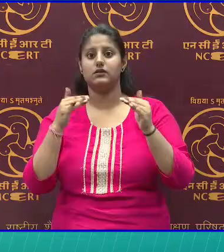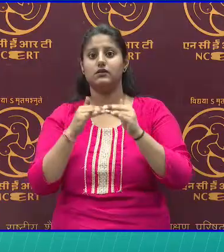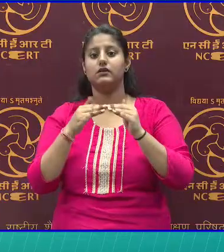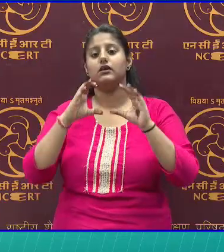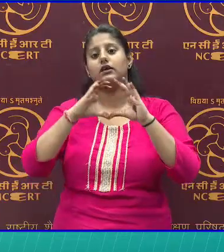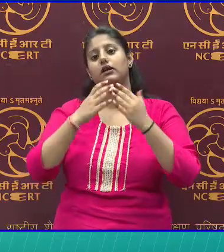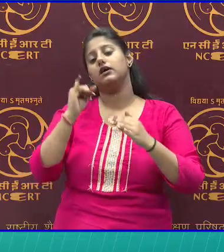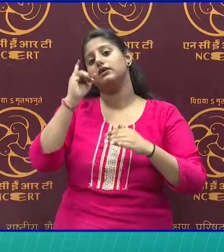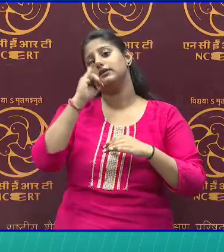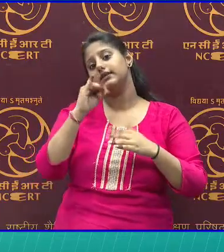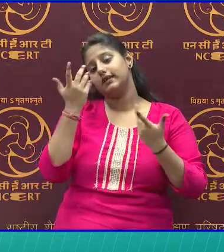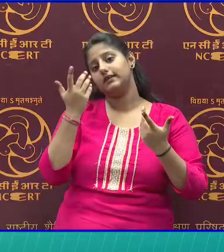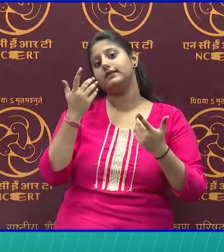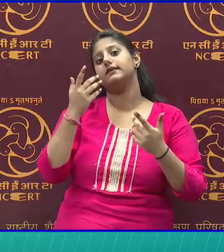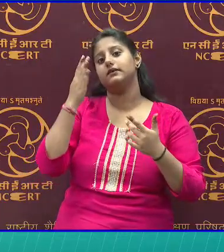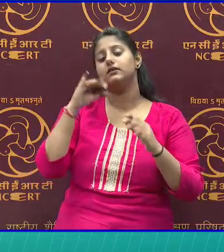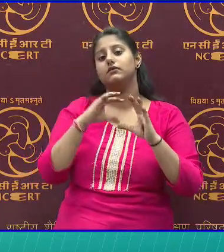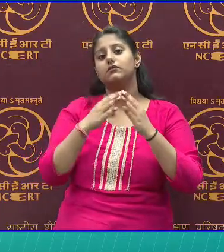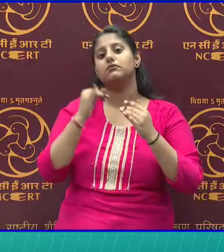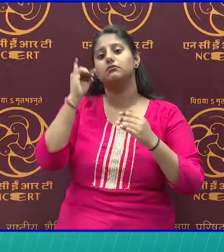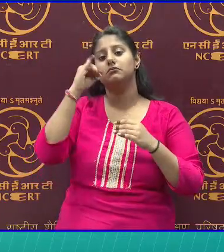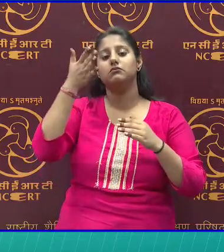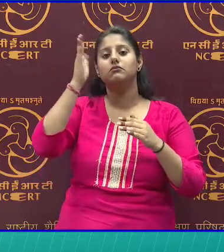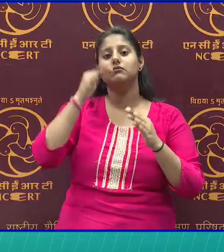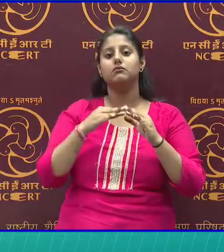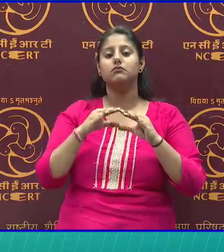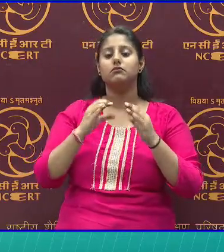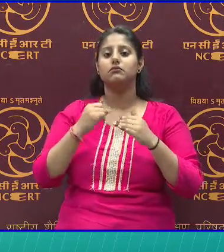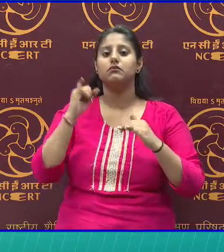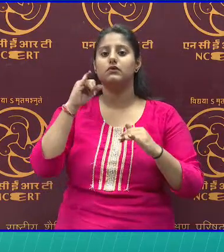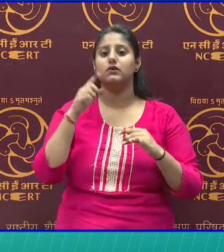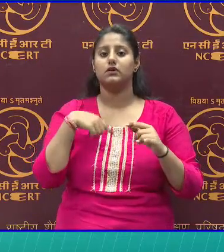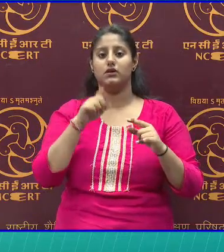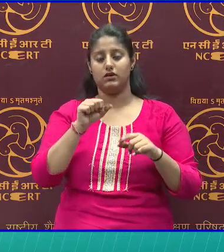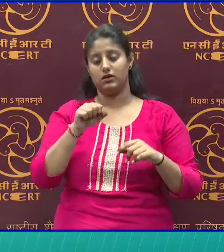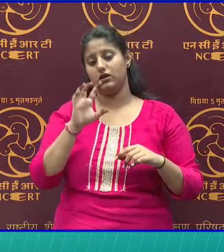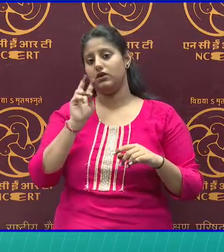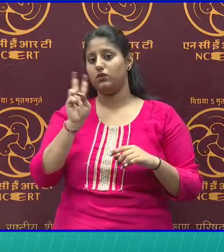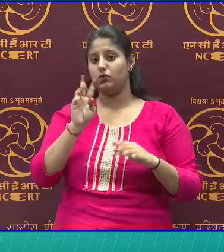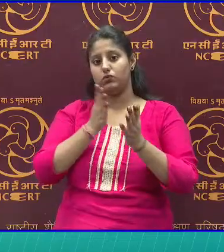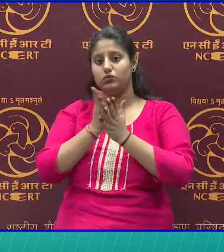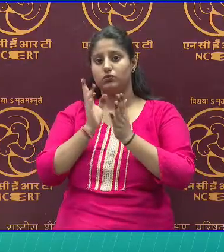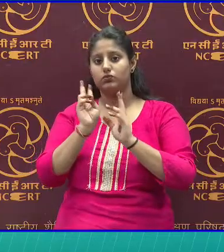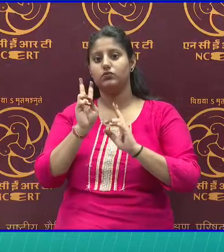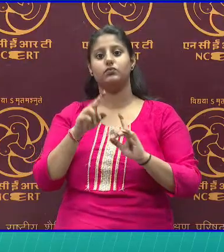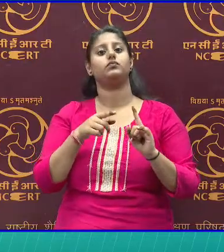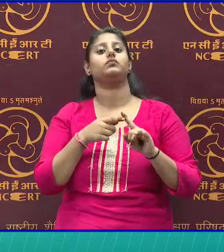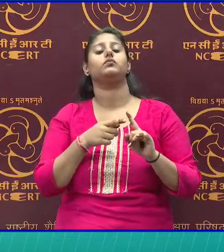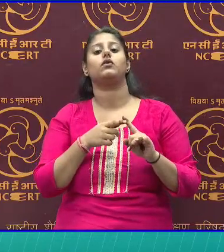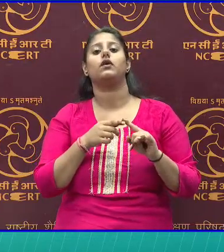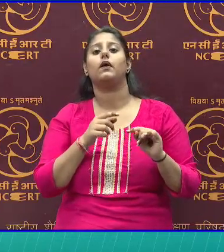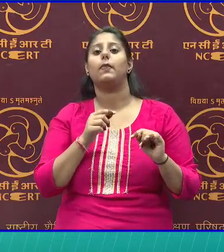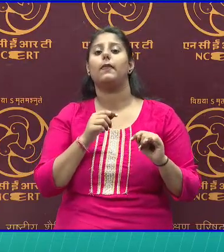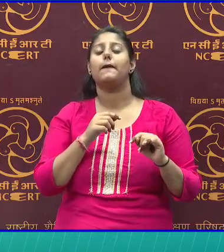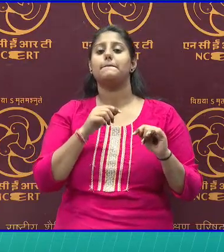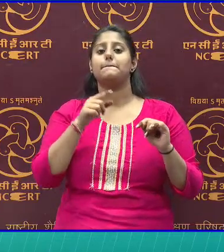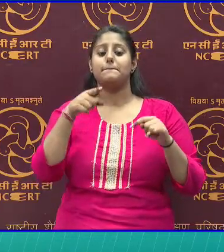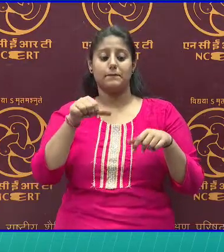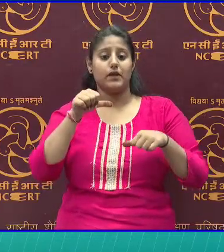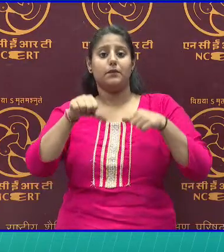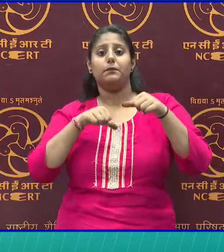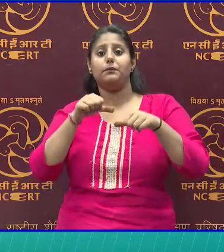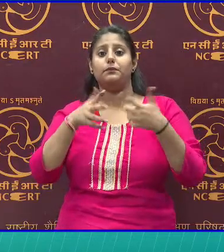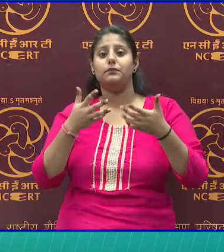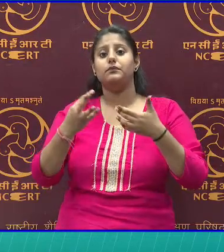6, they are also into vocational more of the process. education. Yeah, true, both. So the process which is involved in